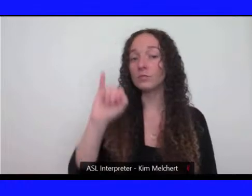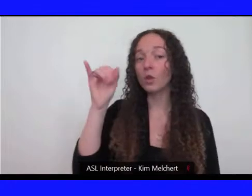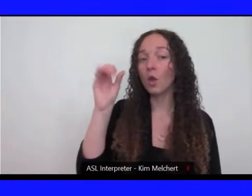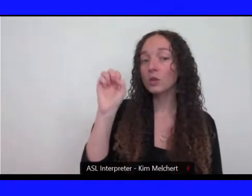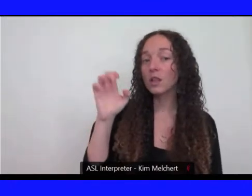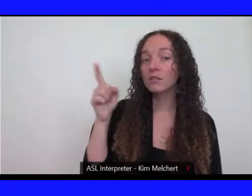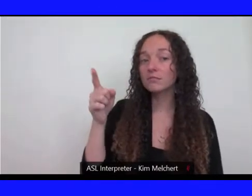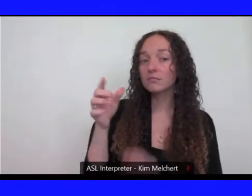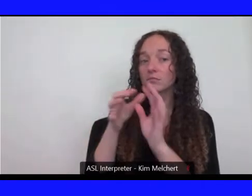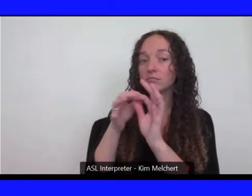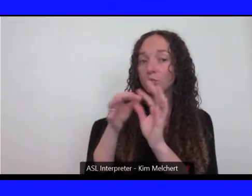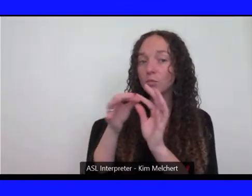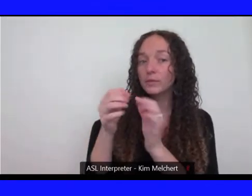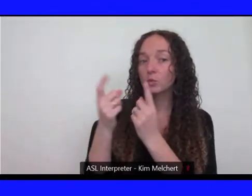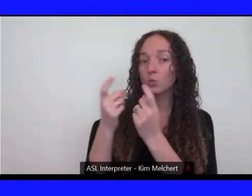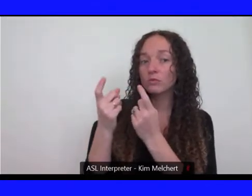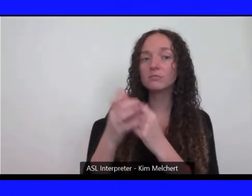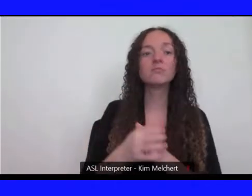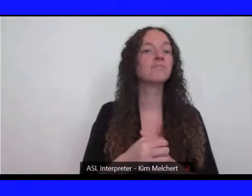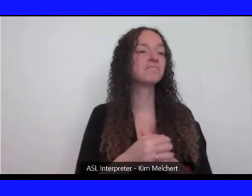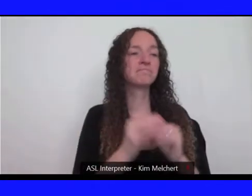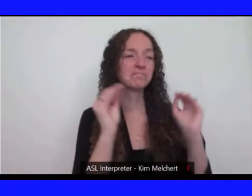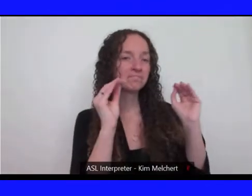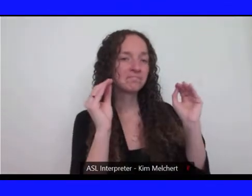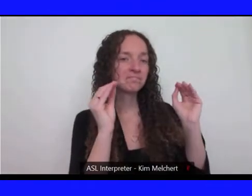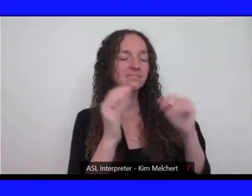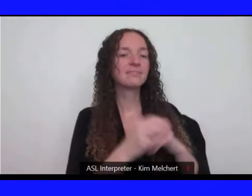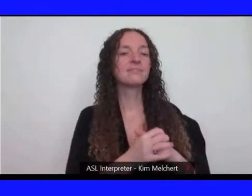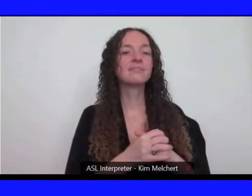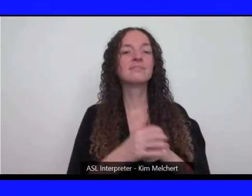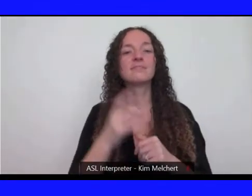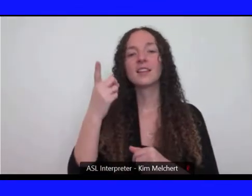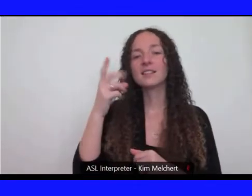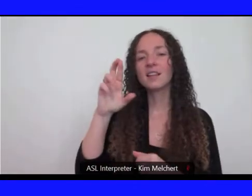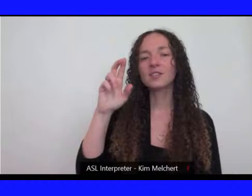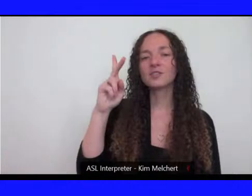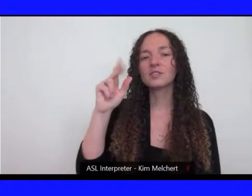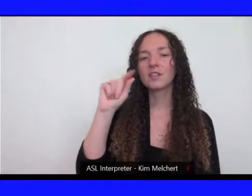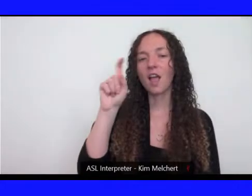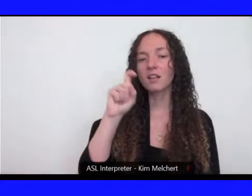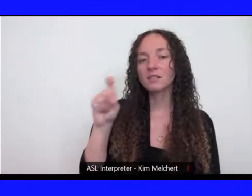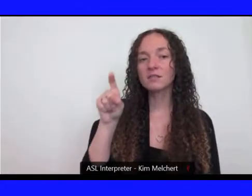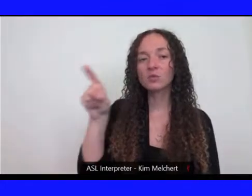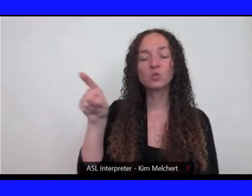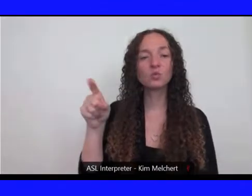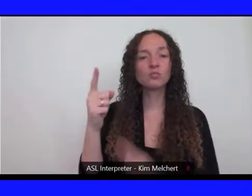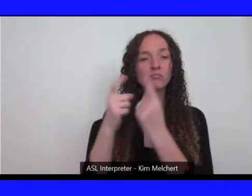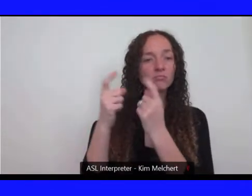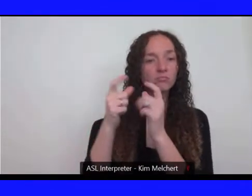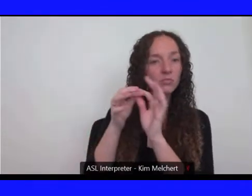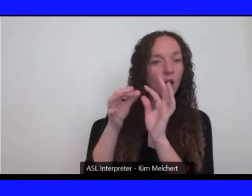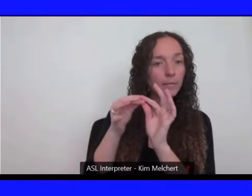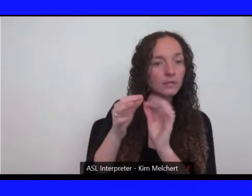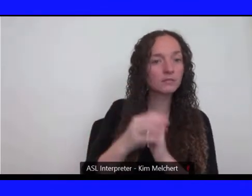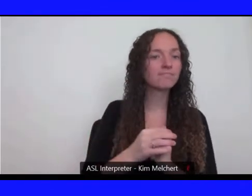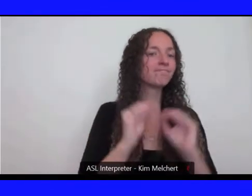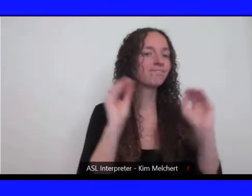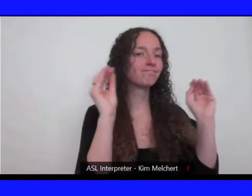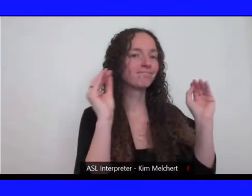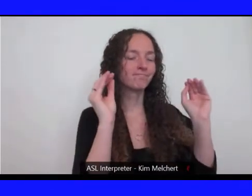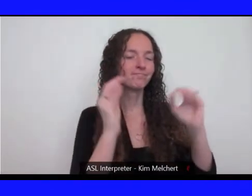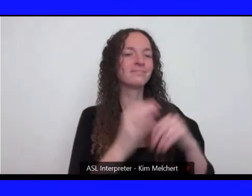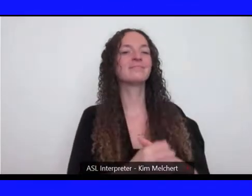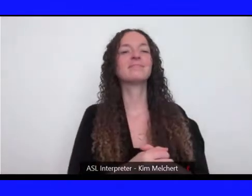of the kind of these 2 red that we have here in the care experience,